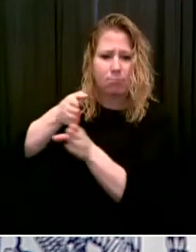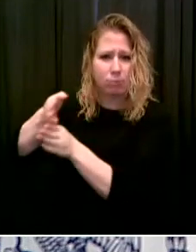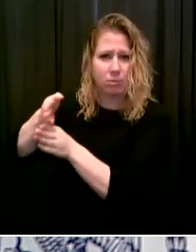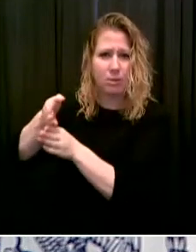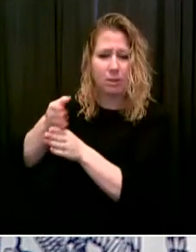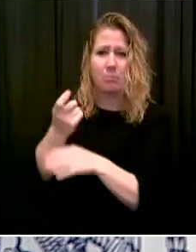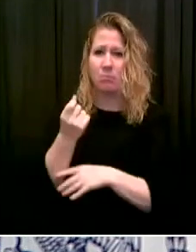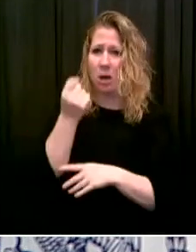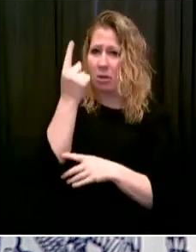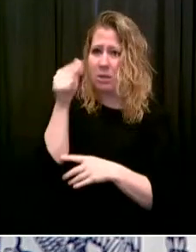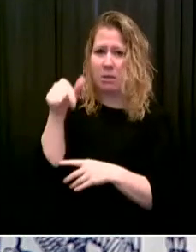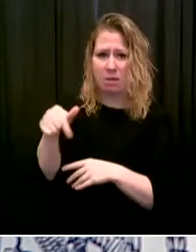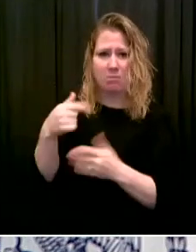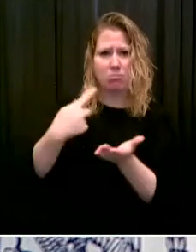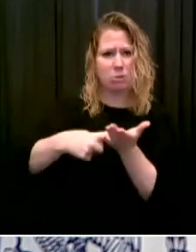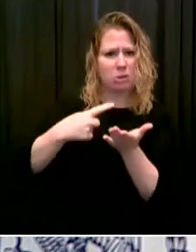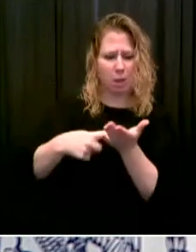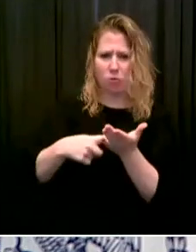right balance.